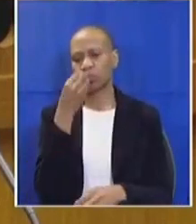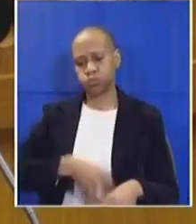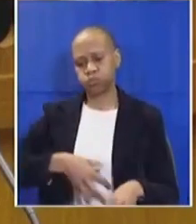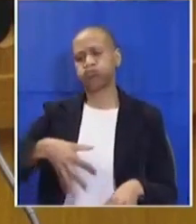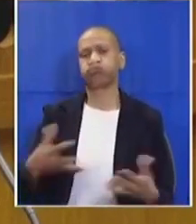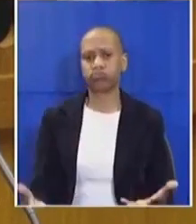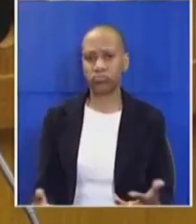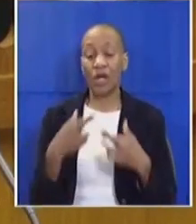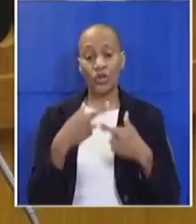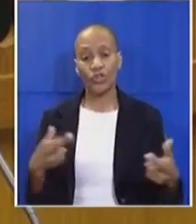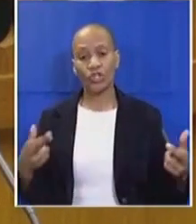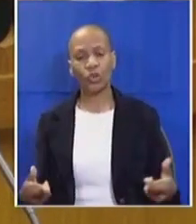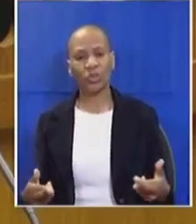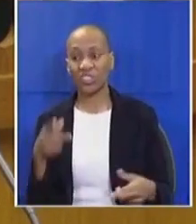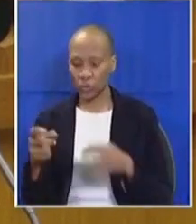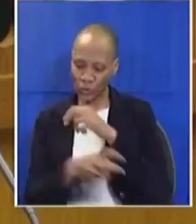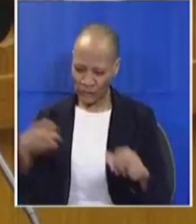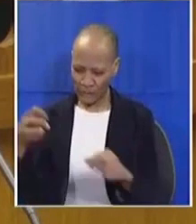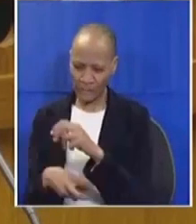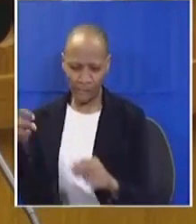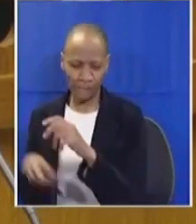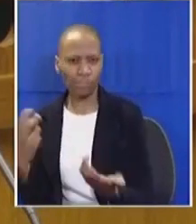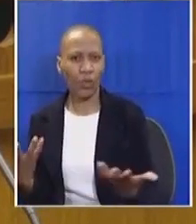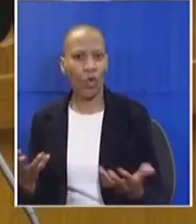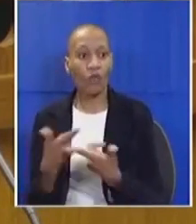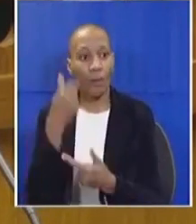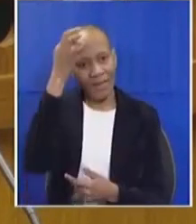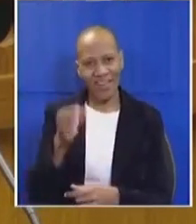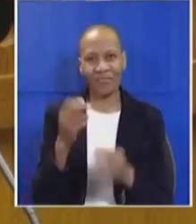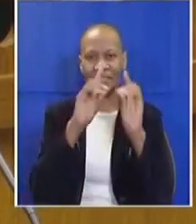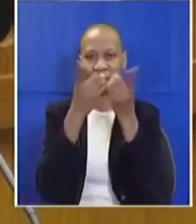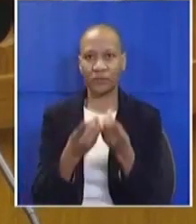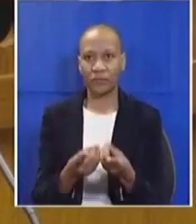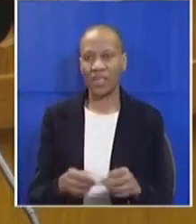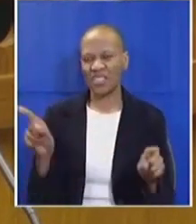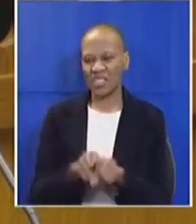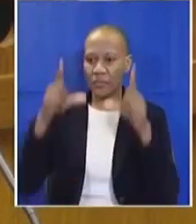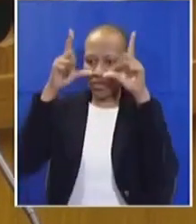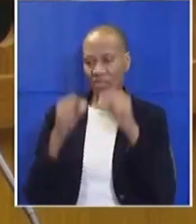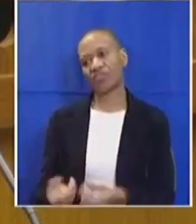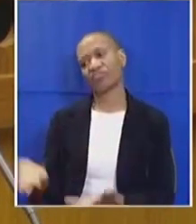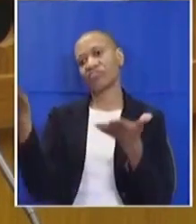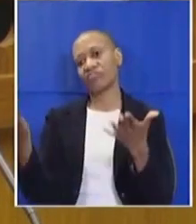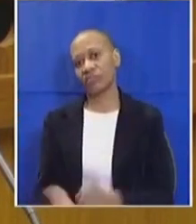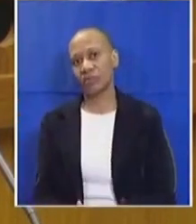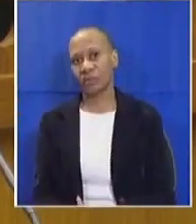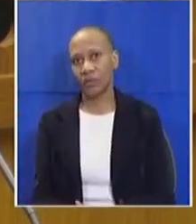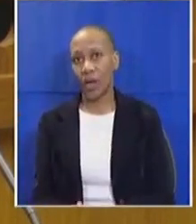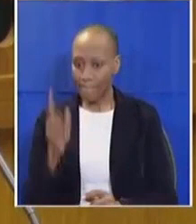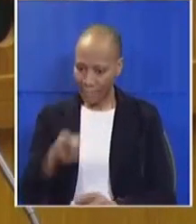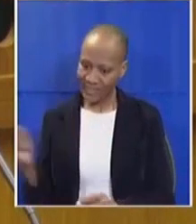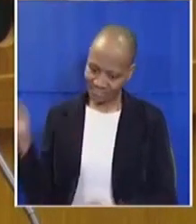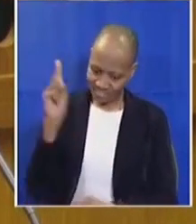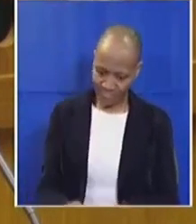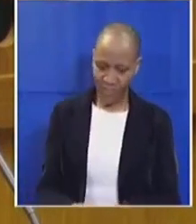with resources that you were looting in state coffers. Bloody sleepists. Had you come here to